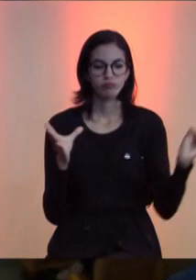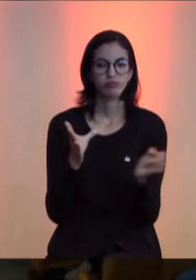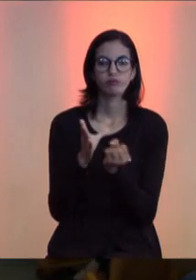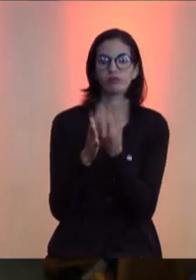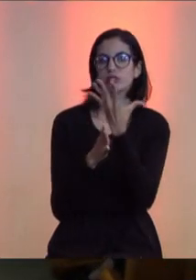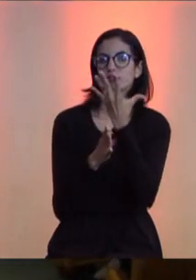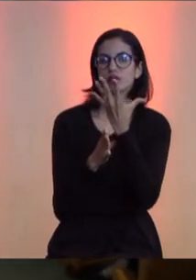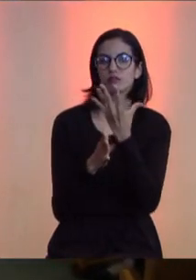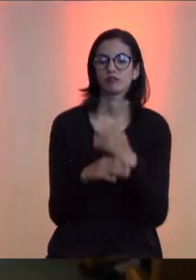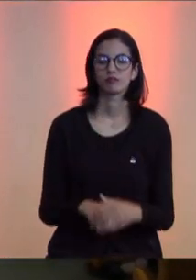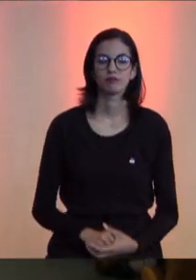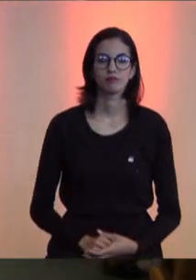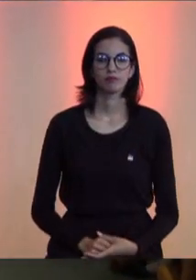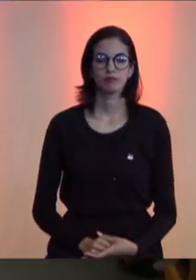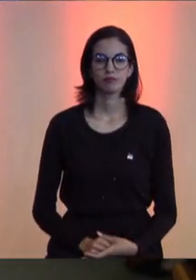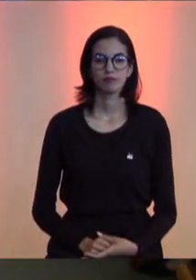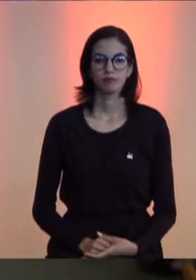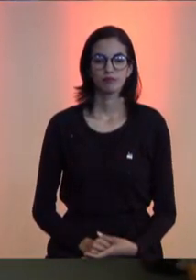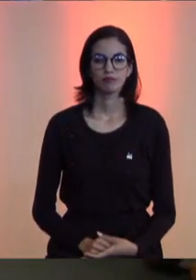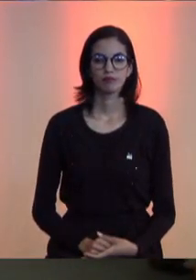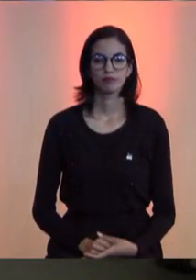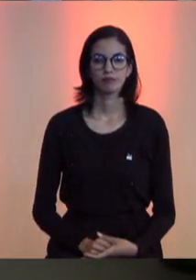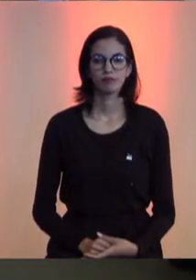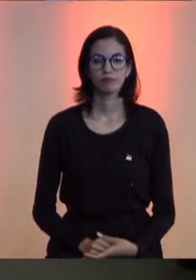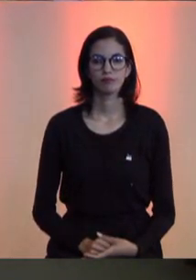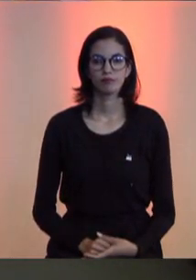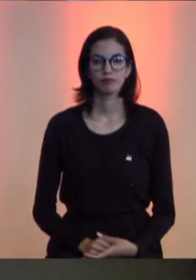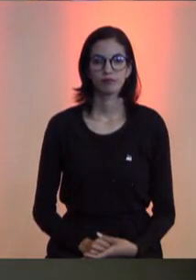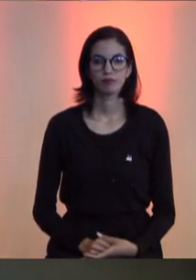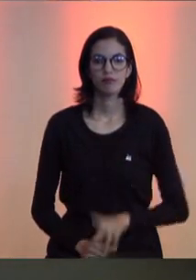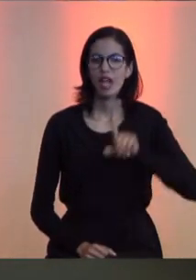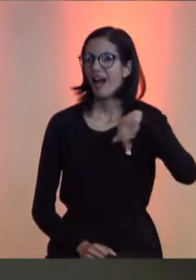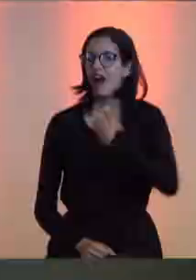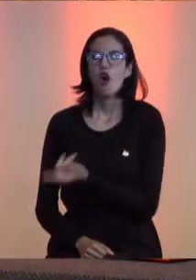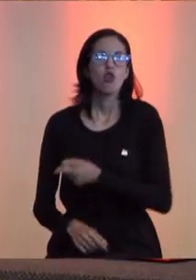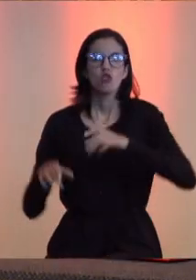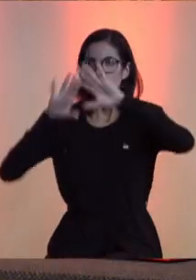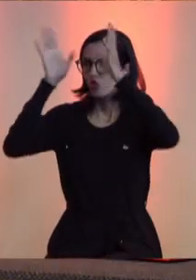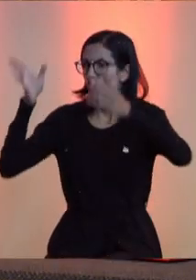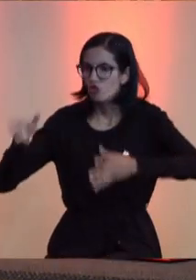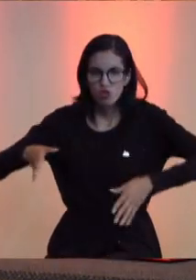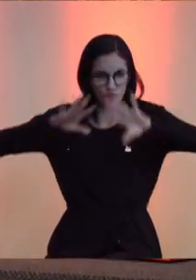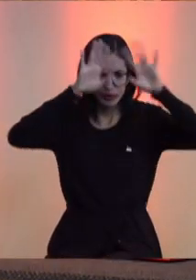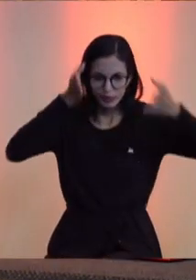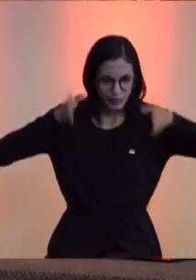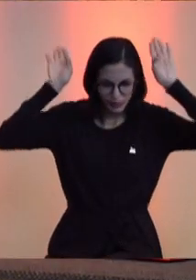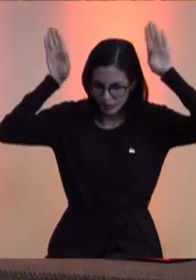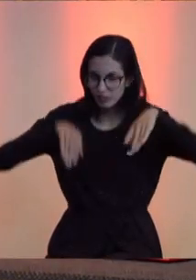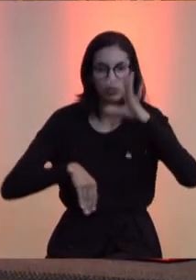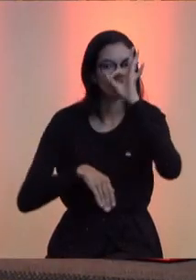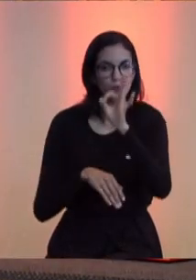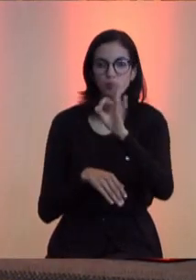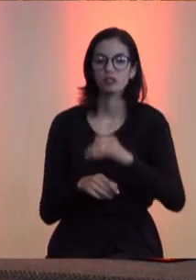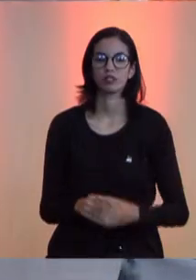que llena este planeta. Never worship any other God. Nunca adoréis a otros dioses. I hear Shadrach, Meshach saying,